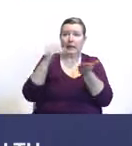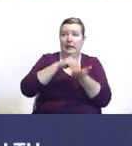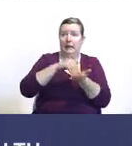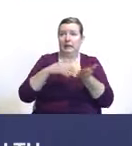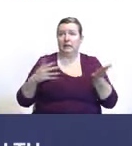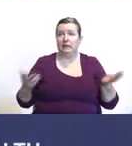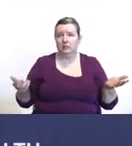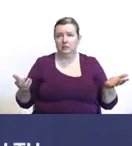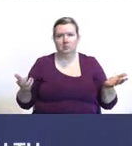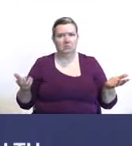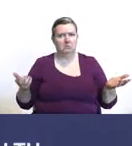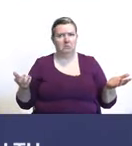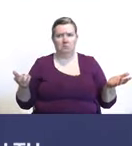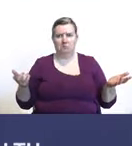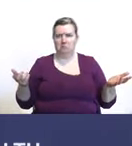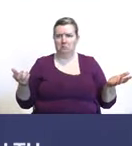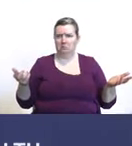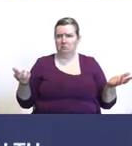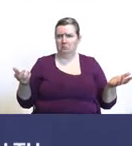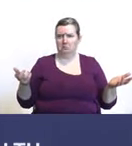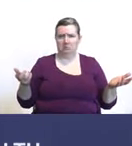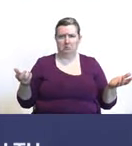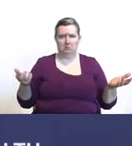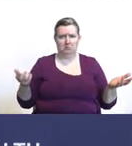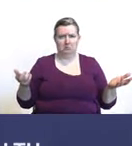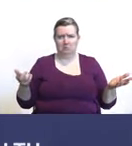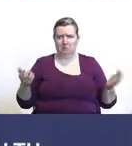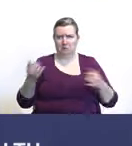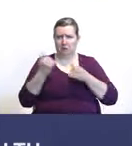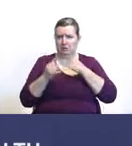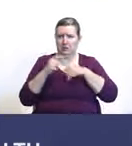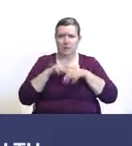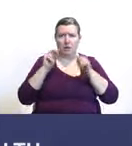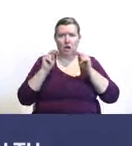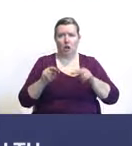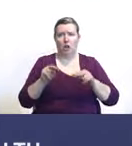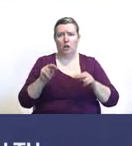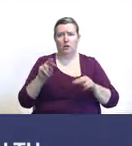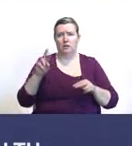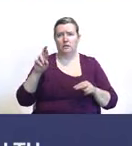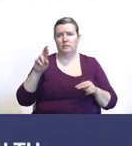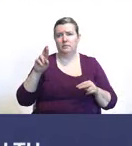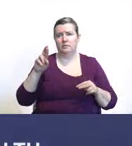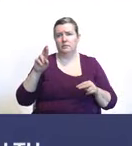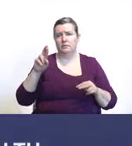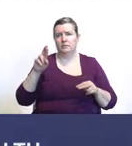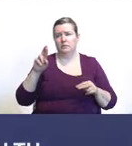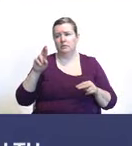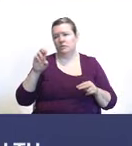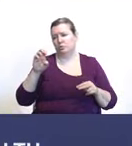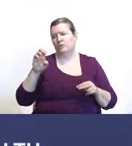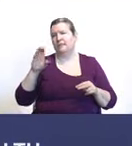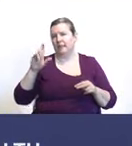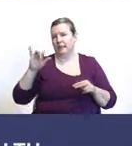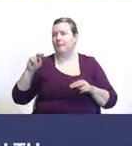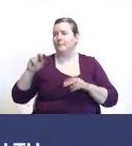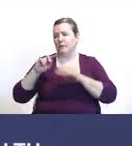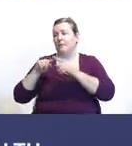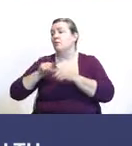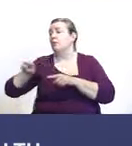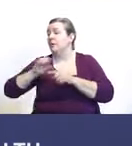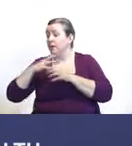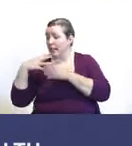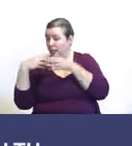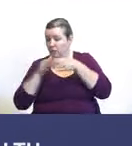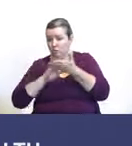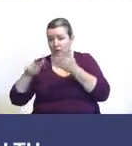criminal justice standard, I think the last time I looked it was 9% since the beginning of the pandemic. So consolidation,